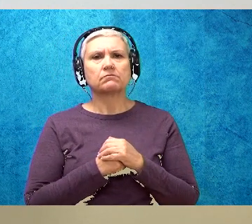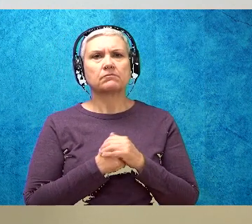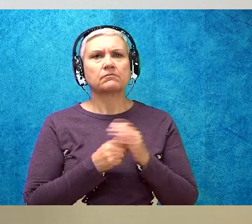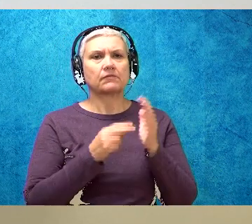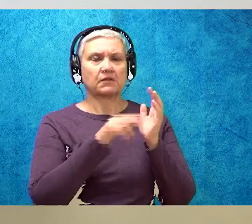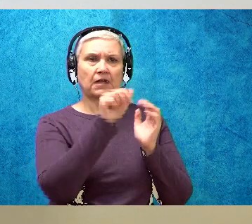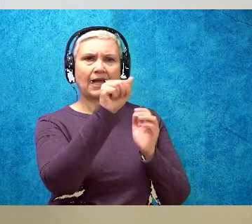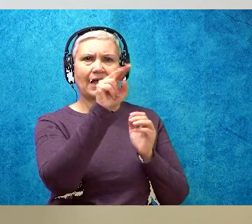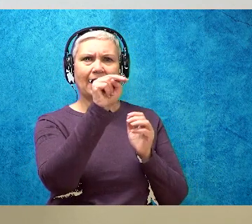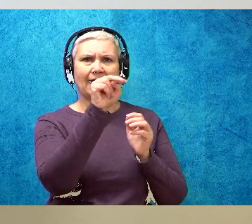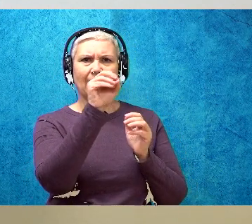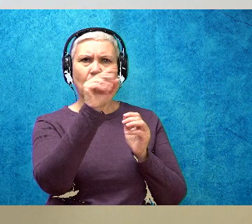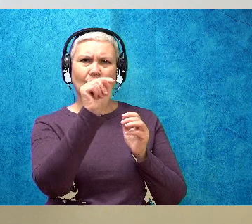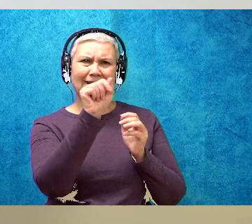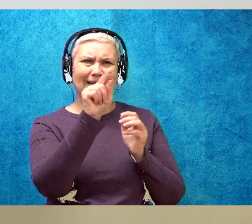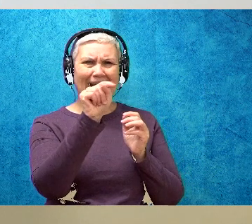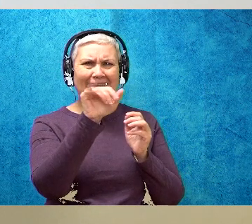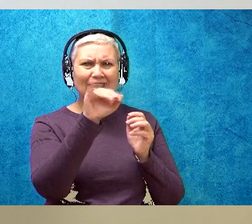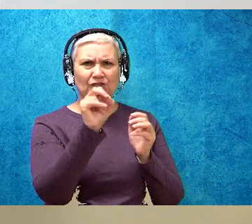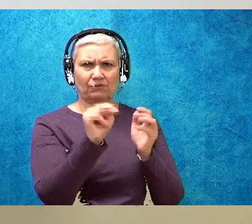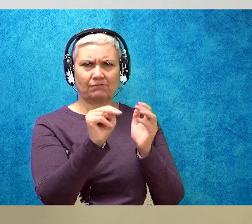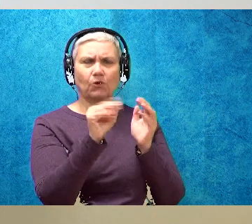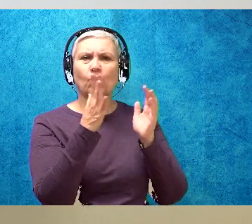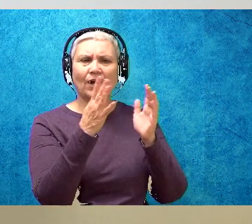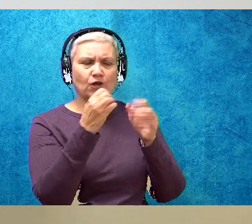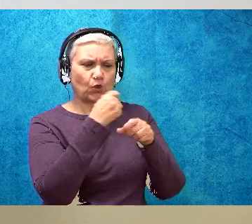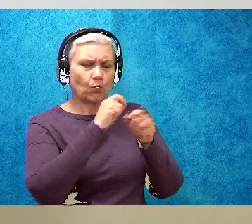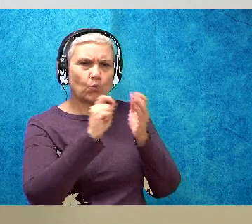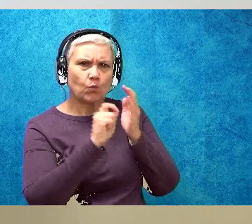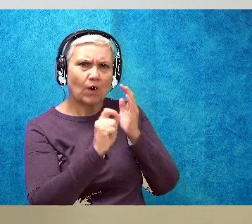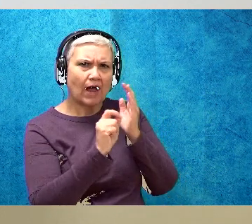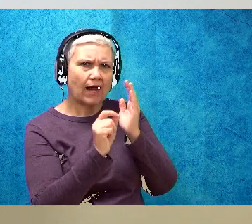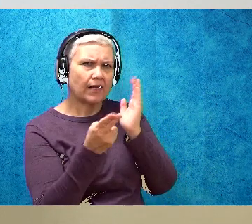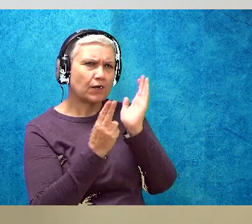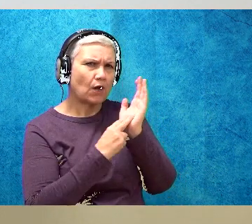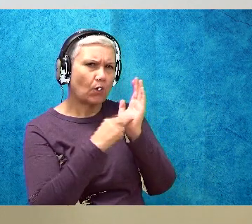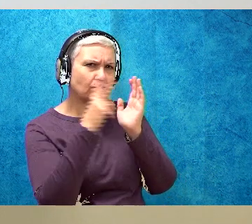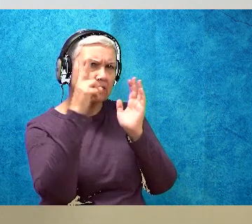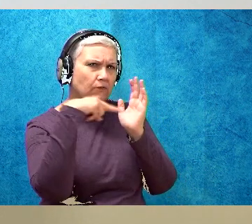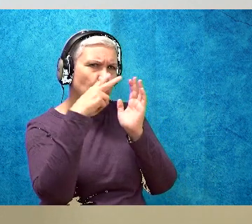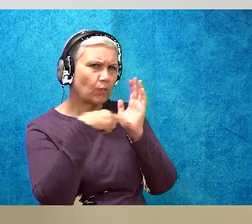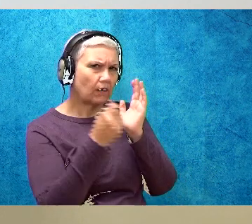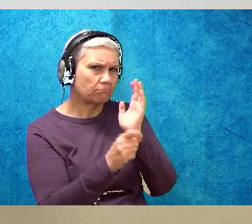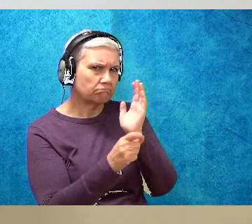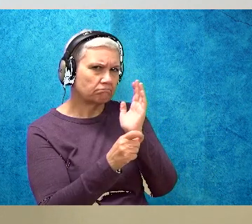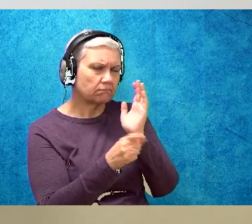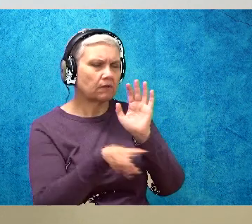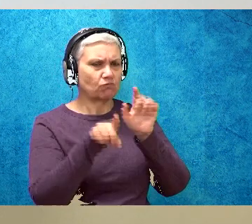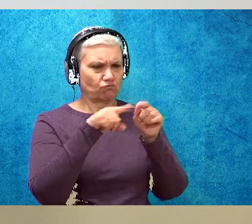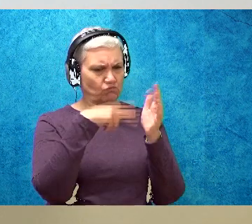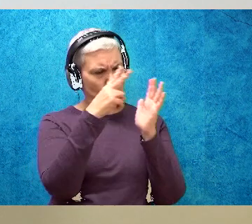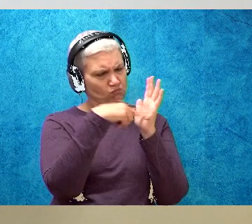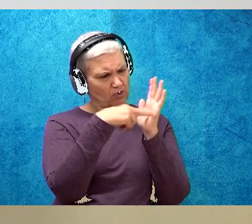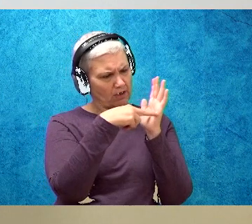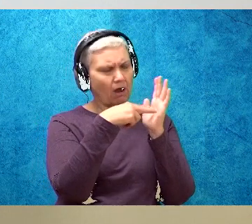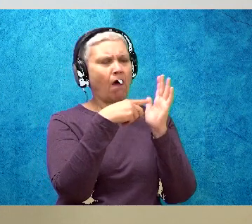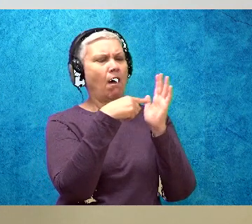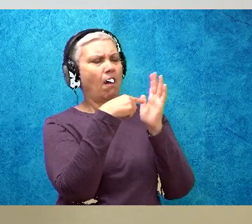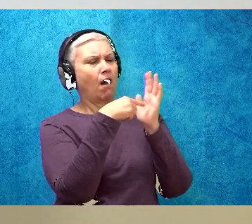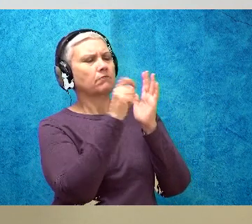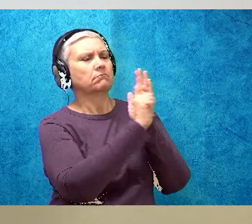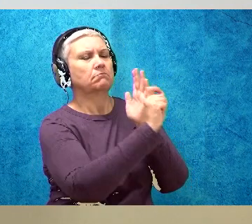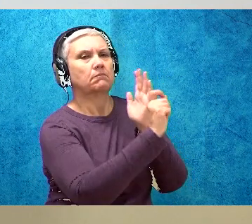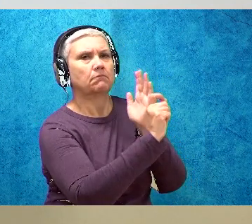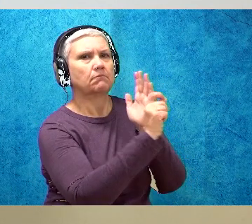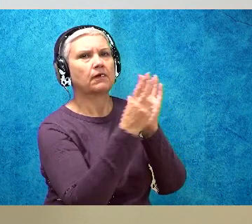those annotation skills that you guys have been taught in order to be able to do exactly what's expected of